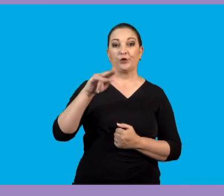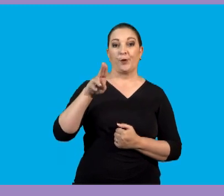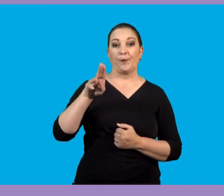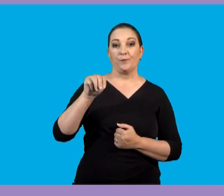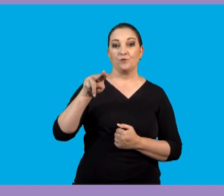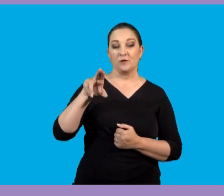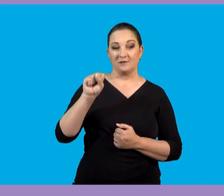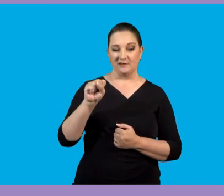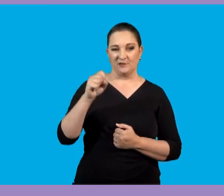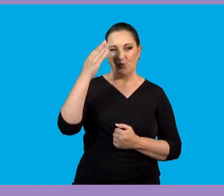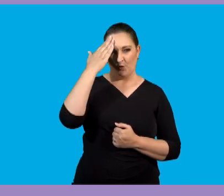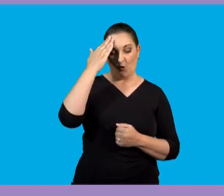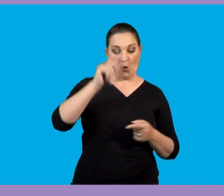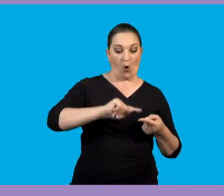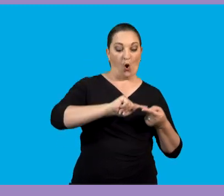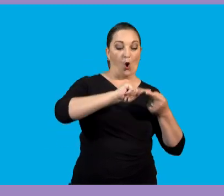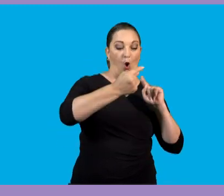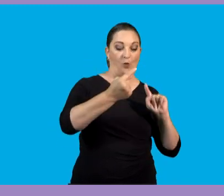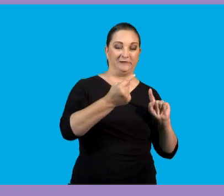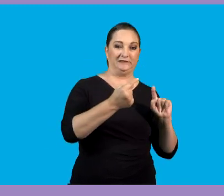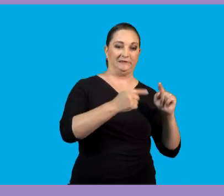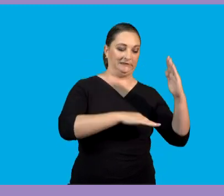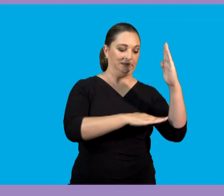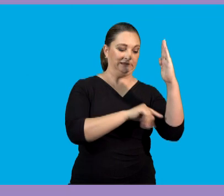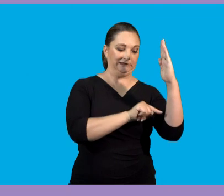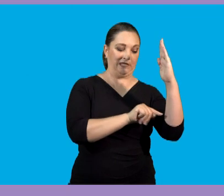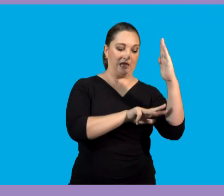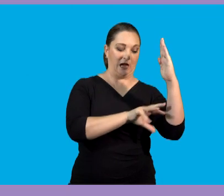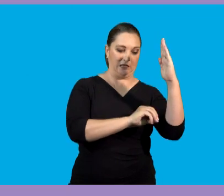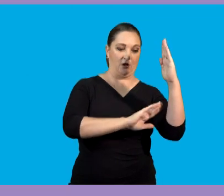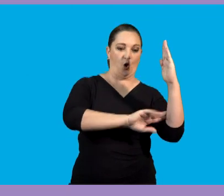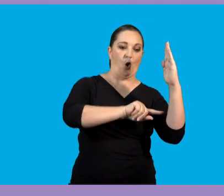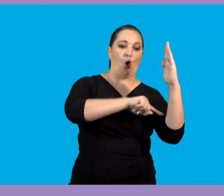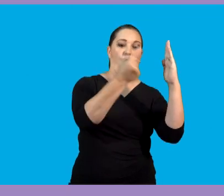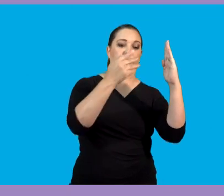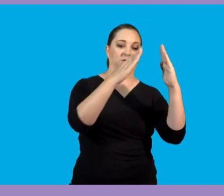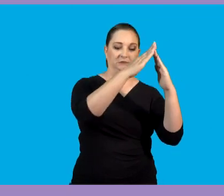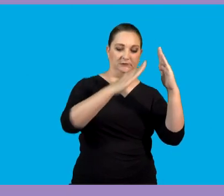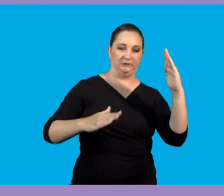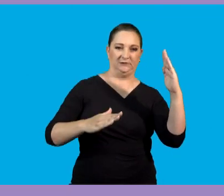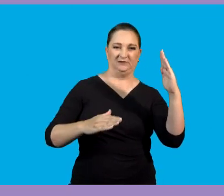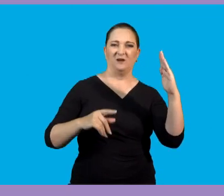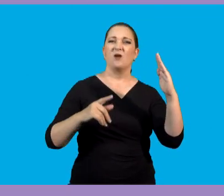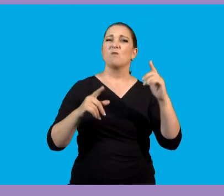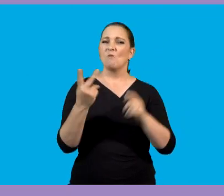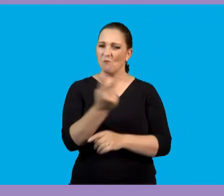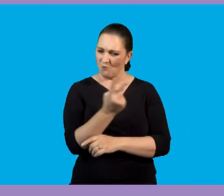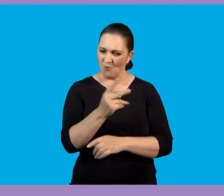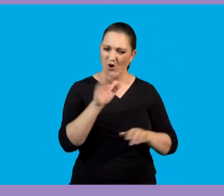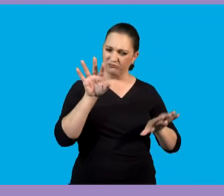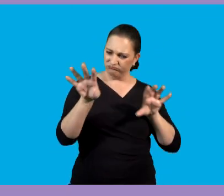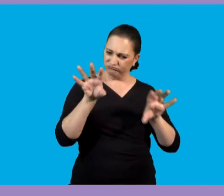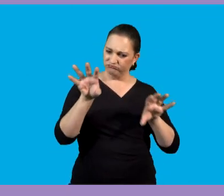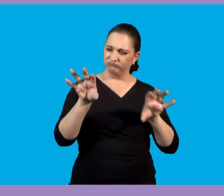that is opposite the 90 degrees, because as we can see, both of these triangles are right angle triangles. And we know